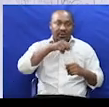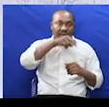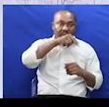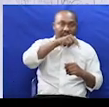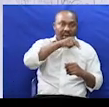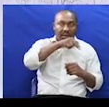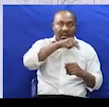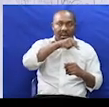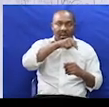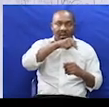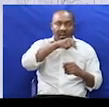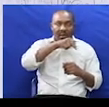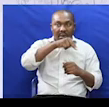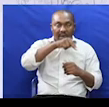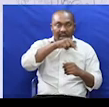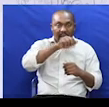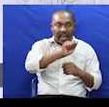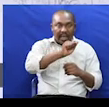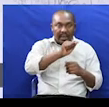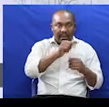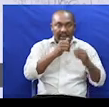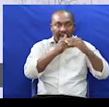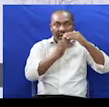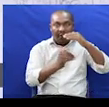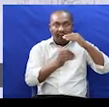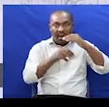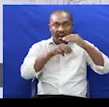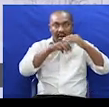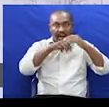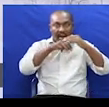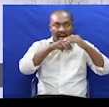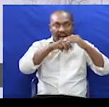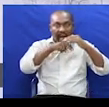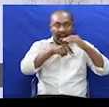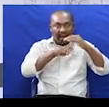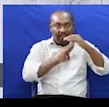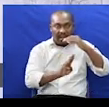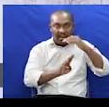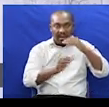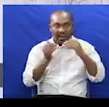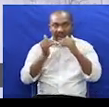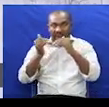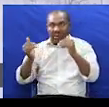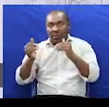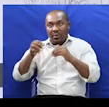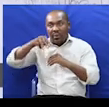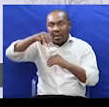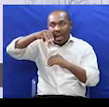B, volume of B. This is our equation. Make sure you are equating